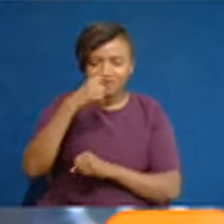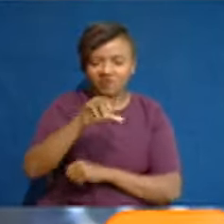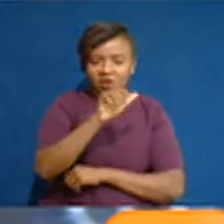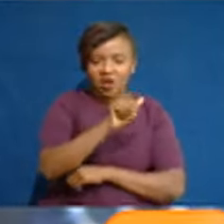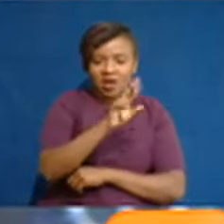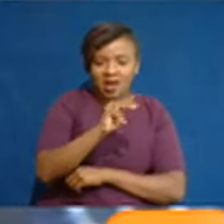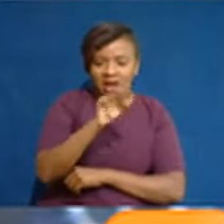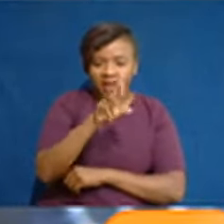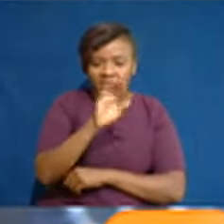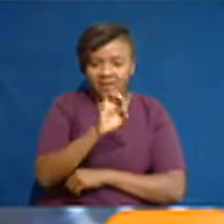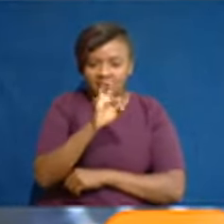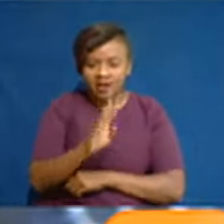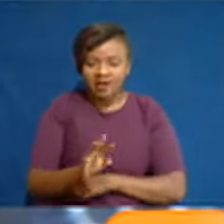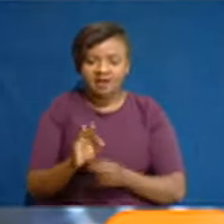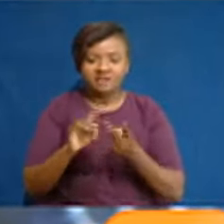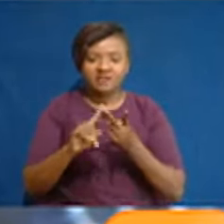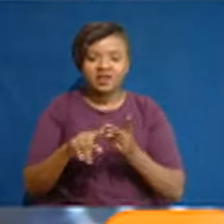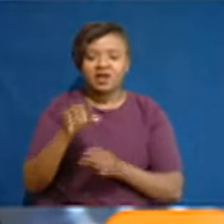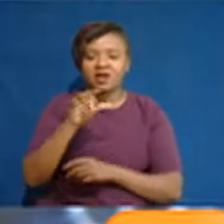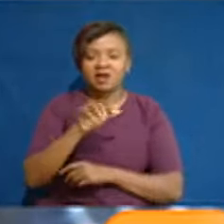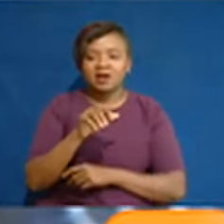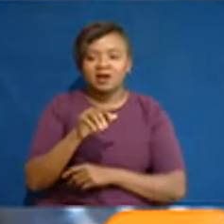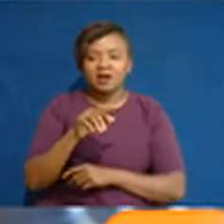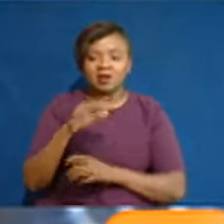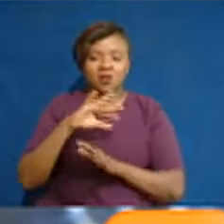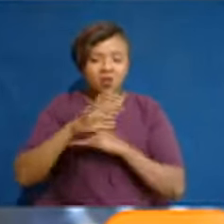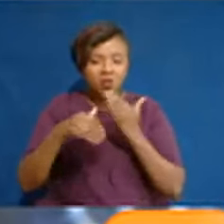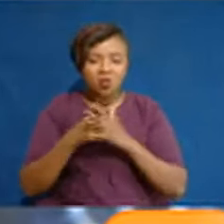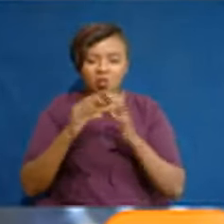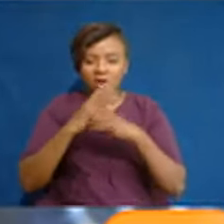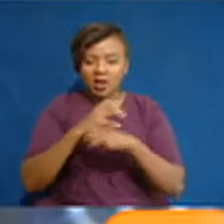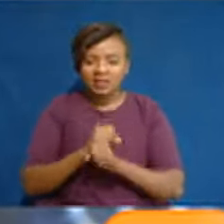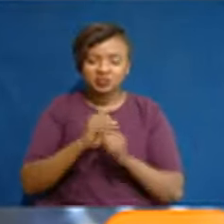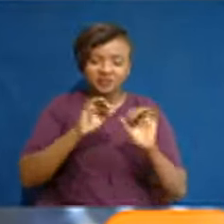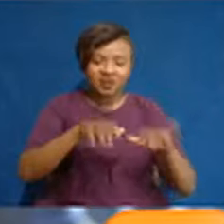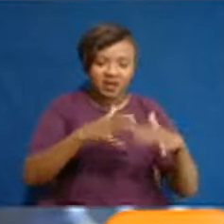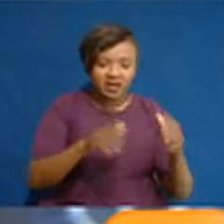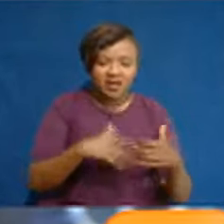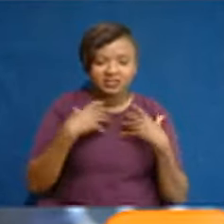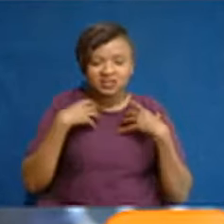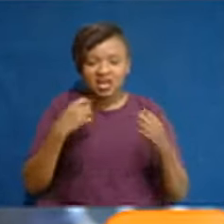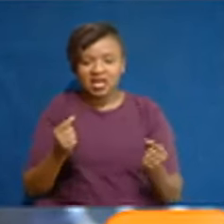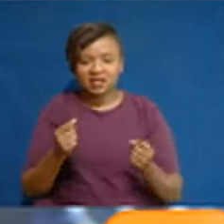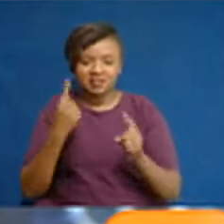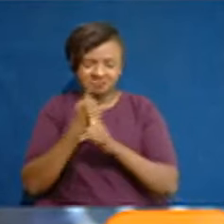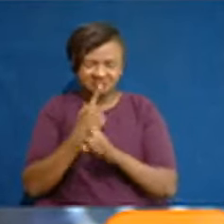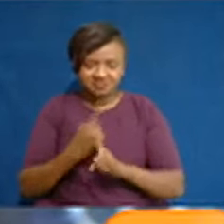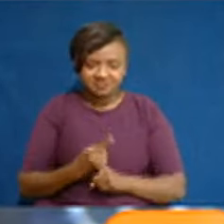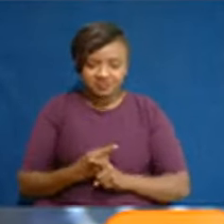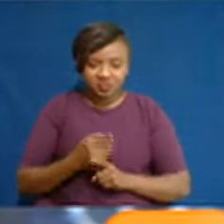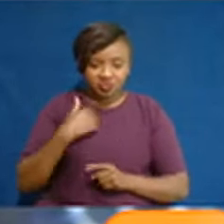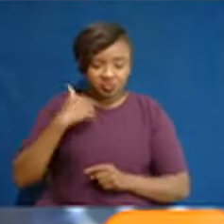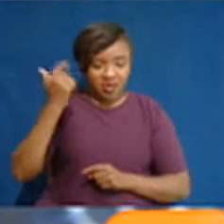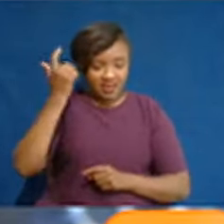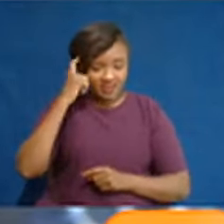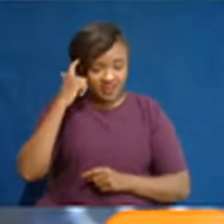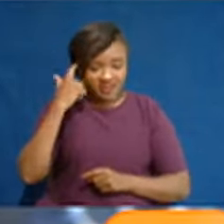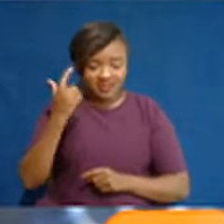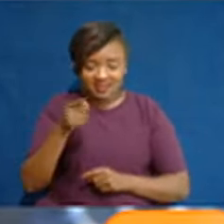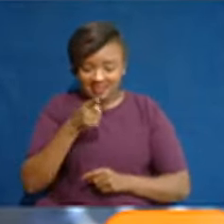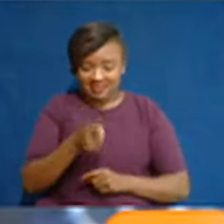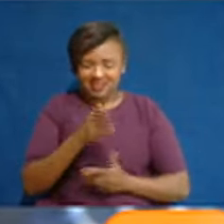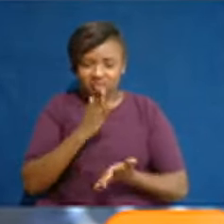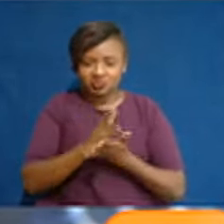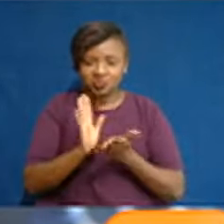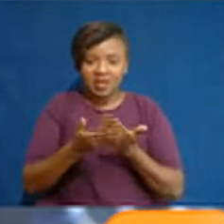AMREF, all the organizations doing agriculture, health, and education work as well. And I think that's what will essentially